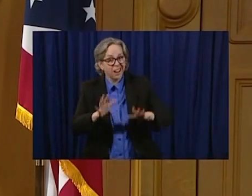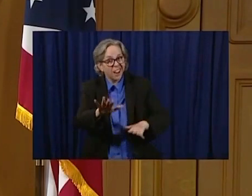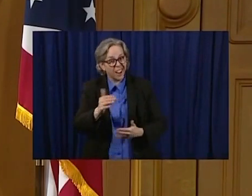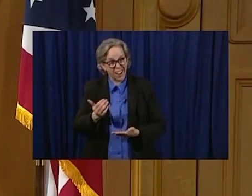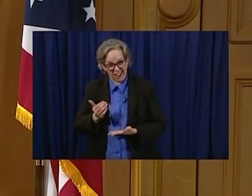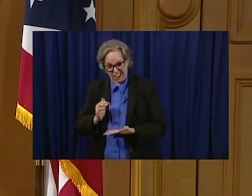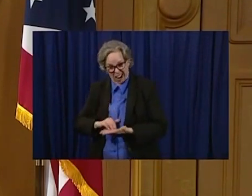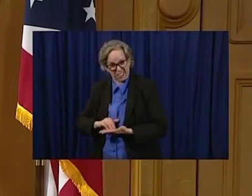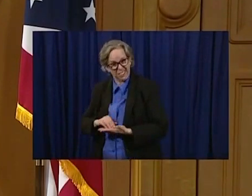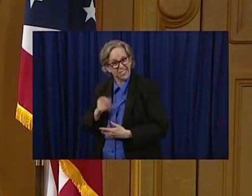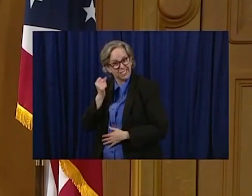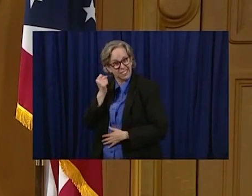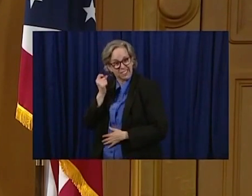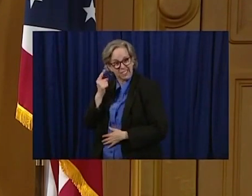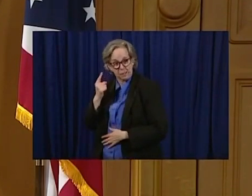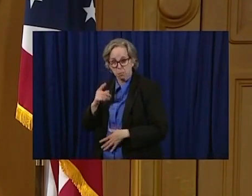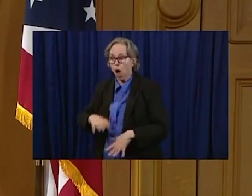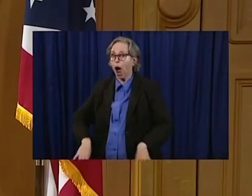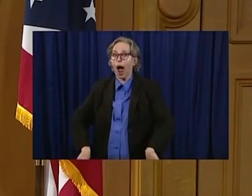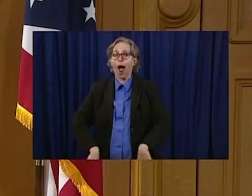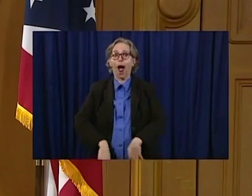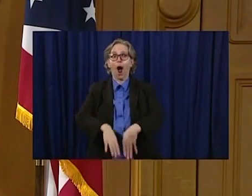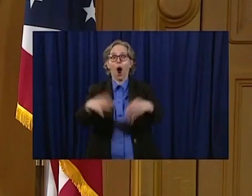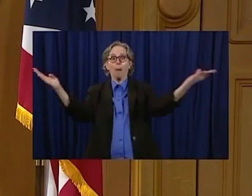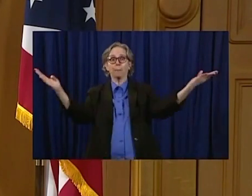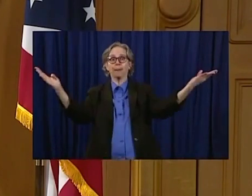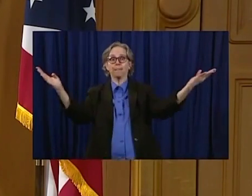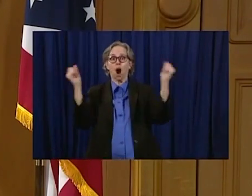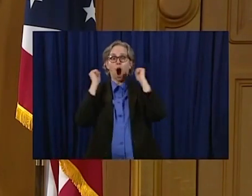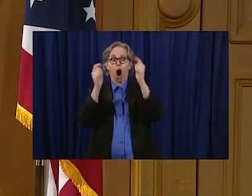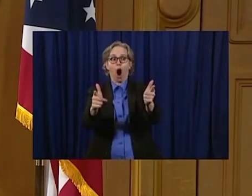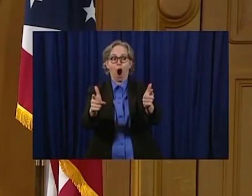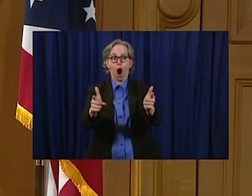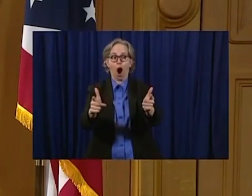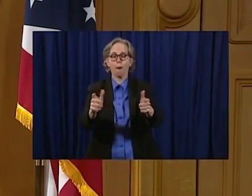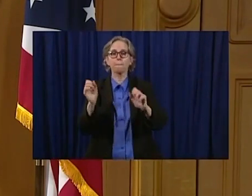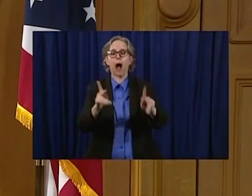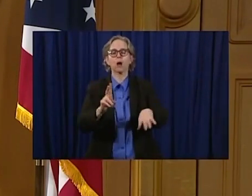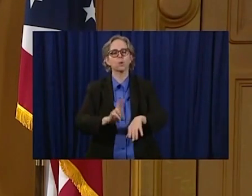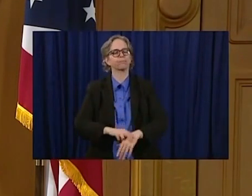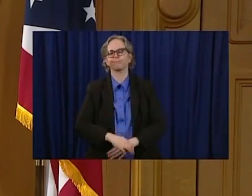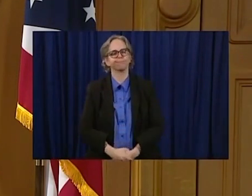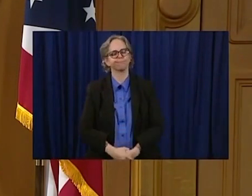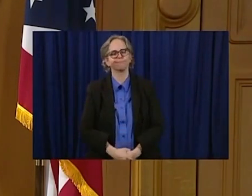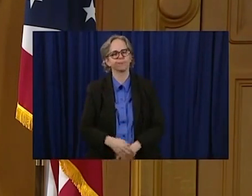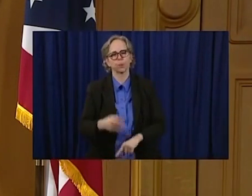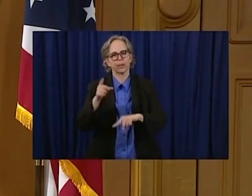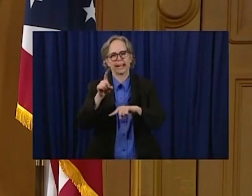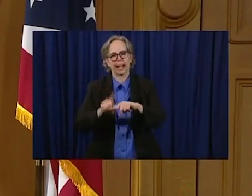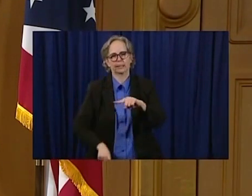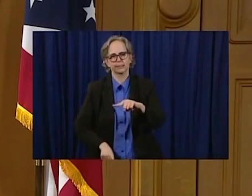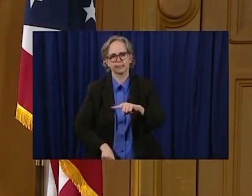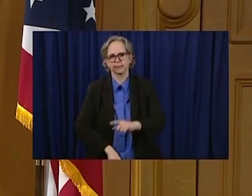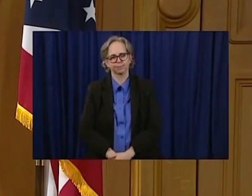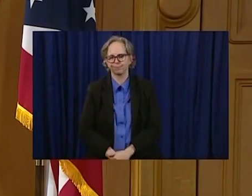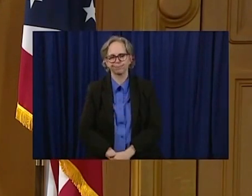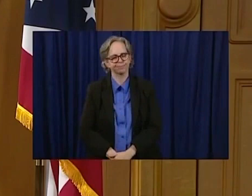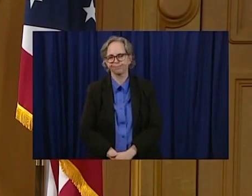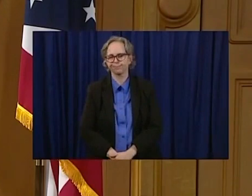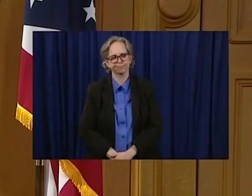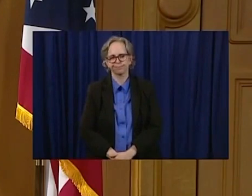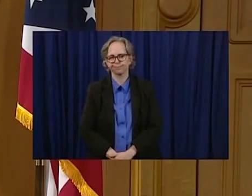you know, open the door and we're all back to where we were, because we can't go back to where we were. We can't go back to where we were until this